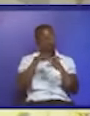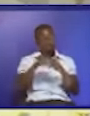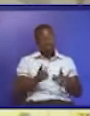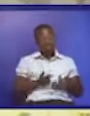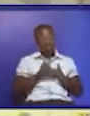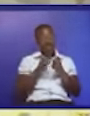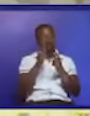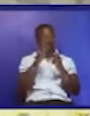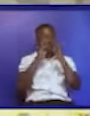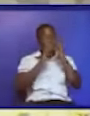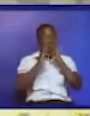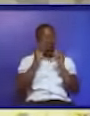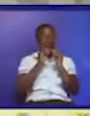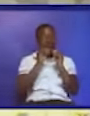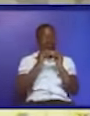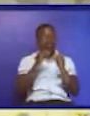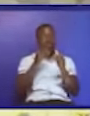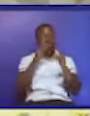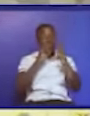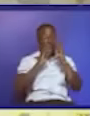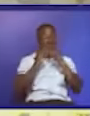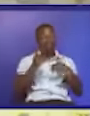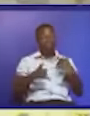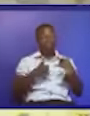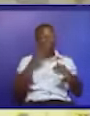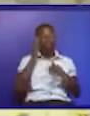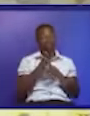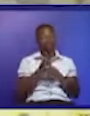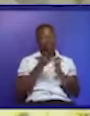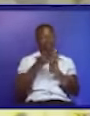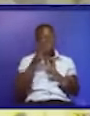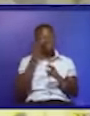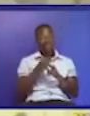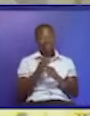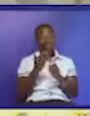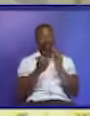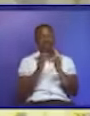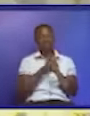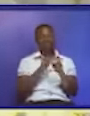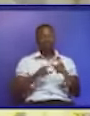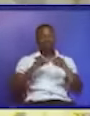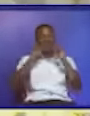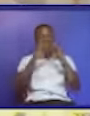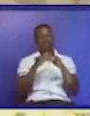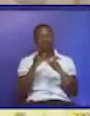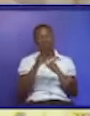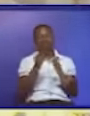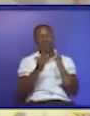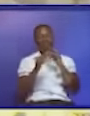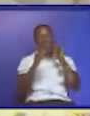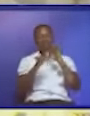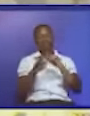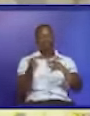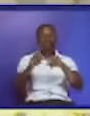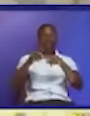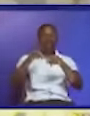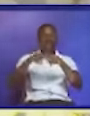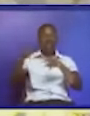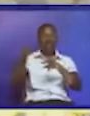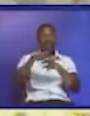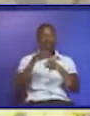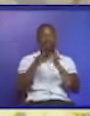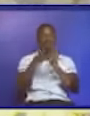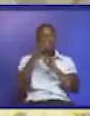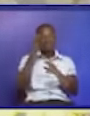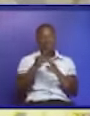Jesus Christ. In the name of Jesus Christ. May the Lord bless you. May the Lord increase you. In the name